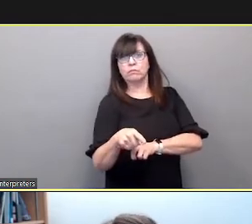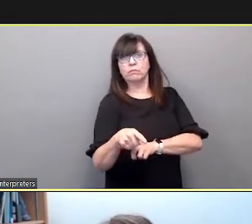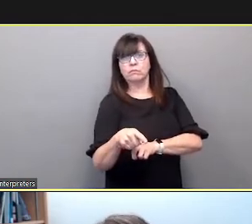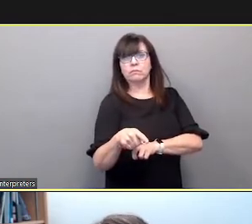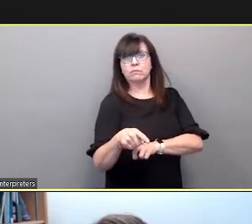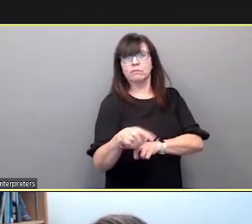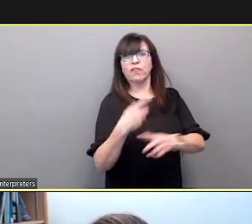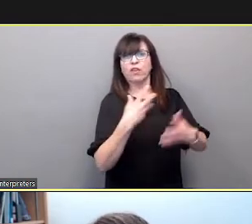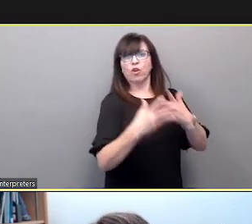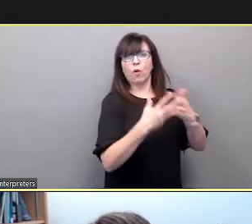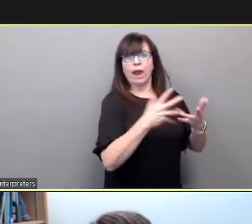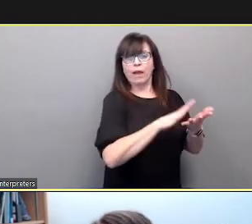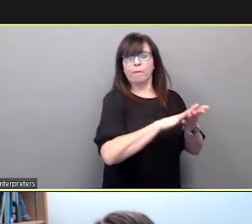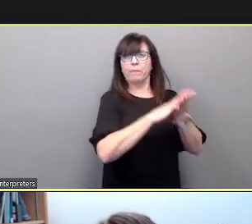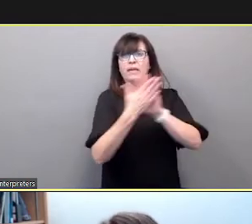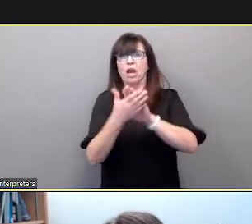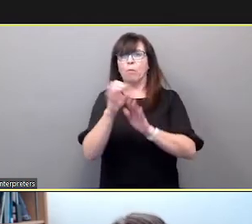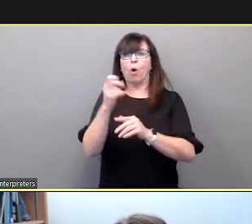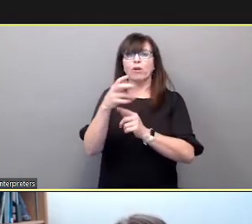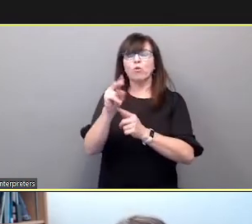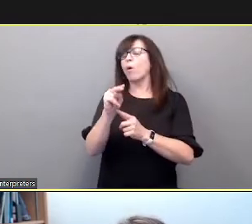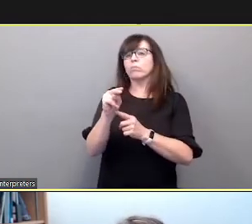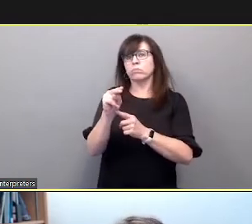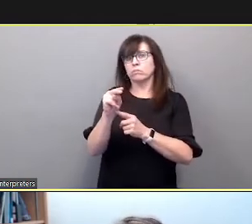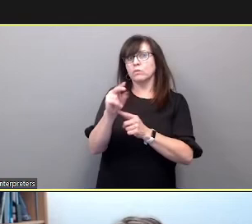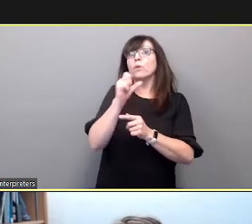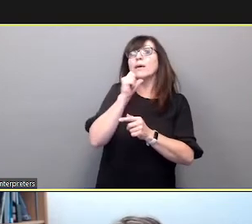the gray. So it did not